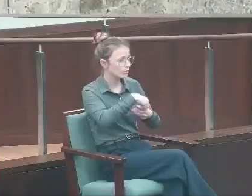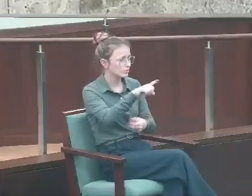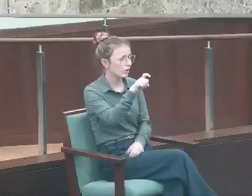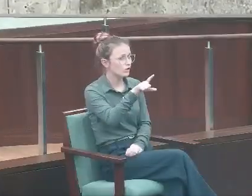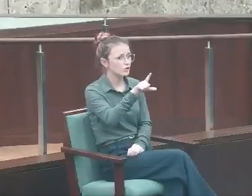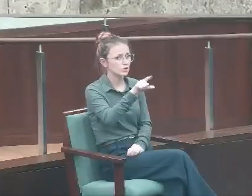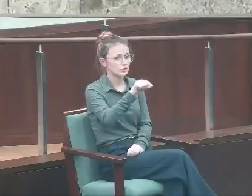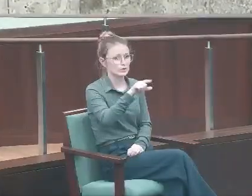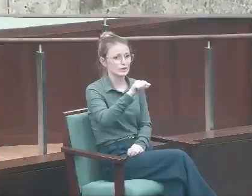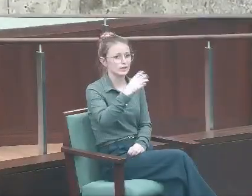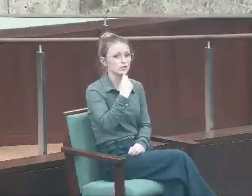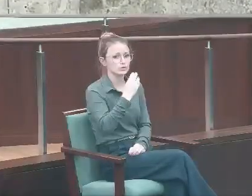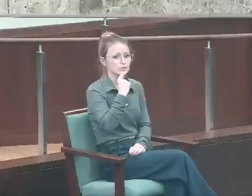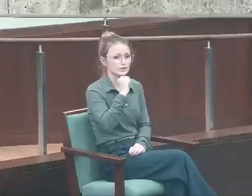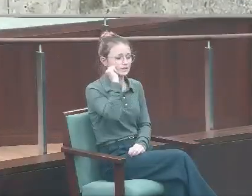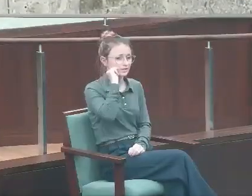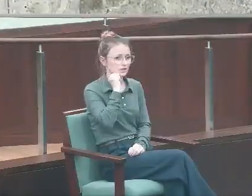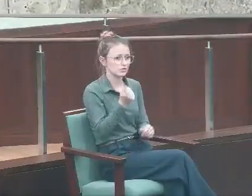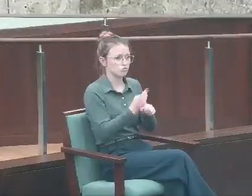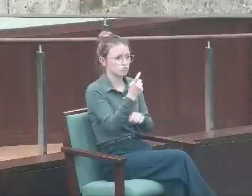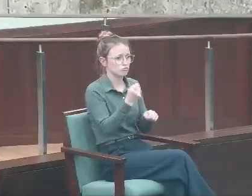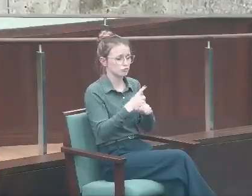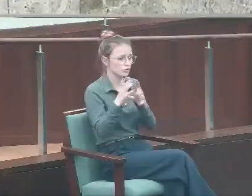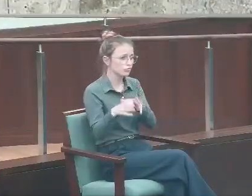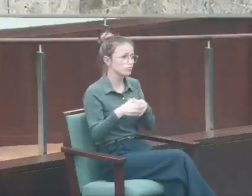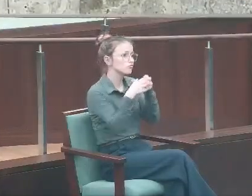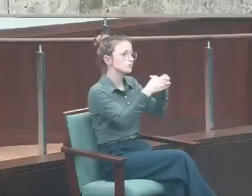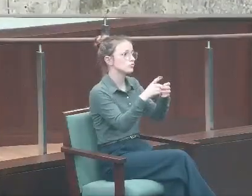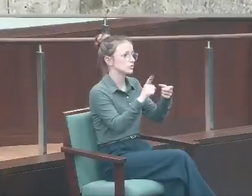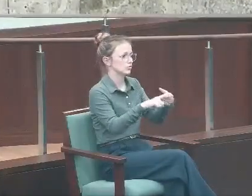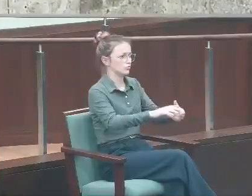teens annually to speak to